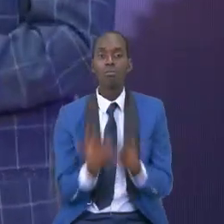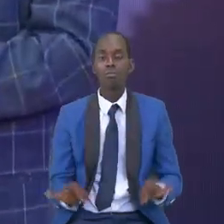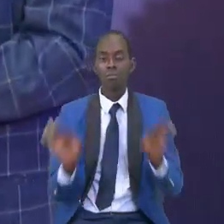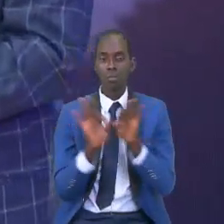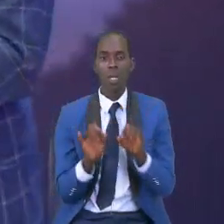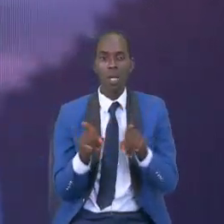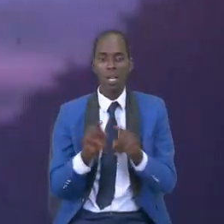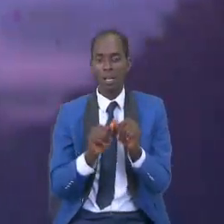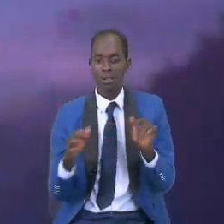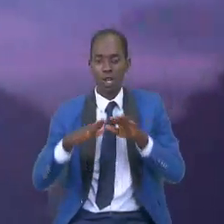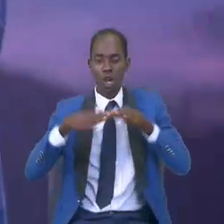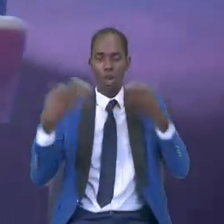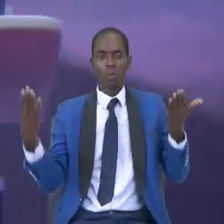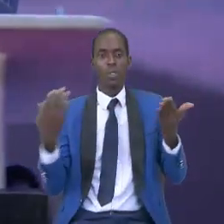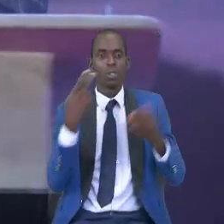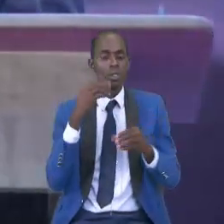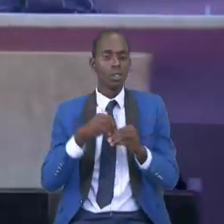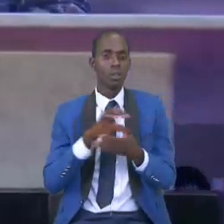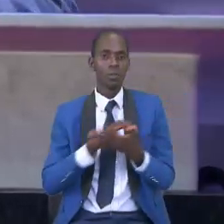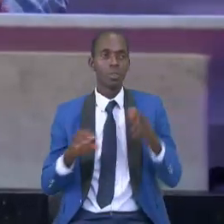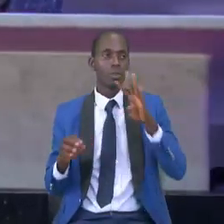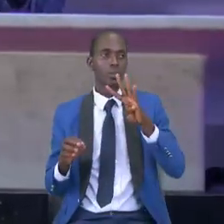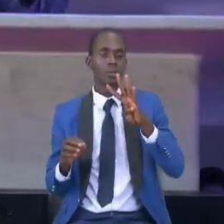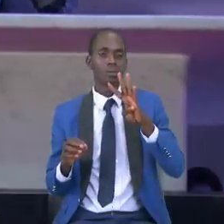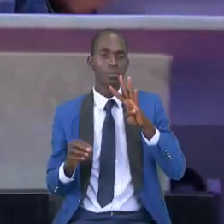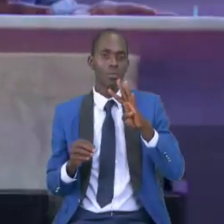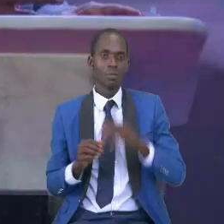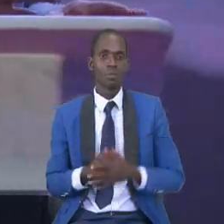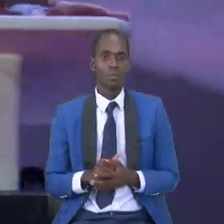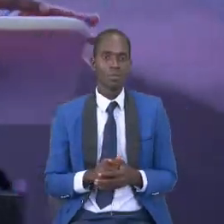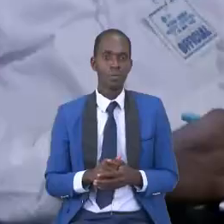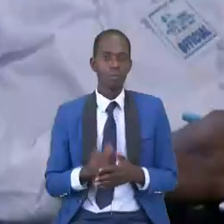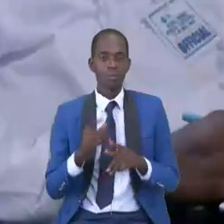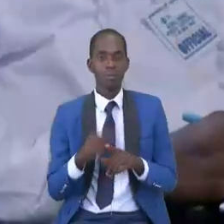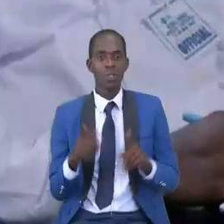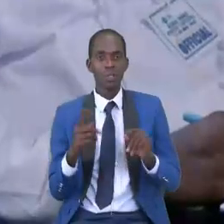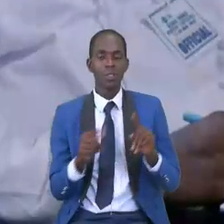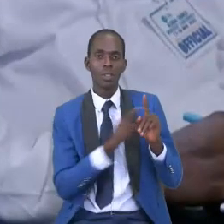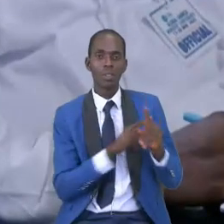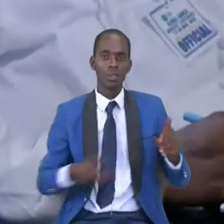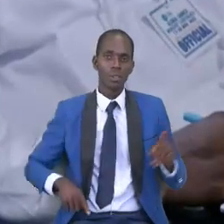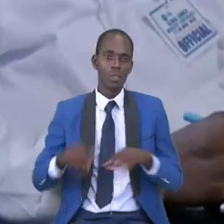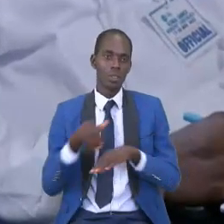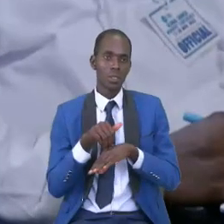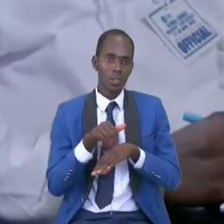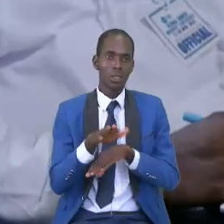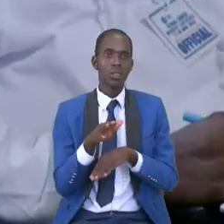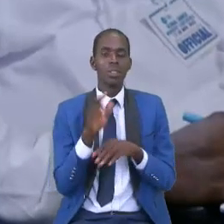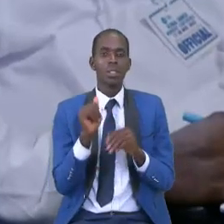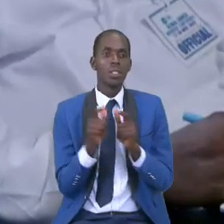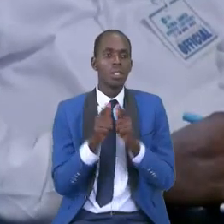We're looking at verse 4. In verse 4, we're told, but the Lord sent a